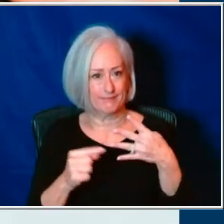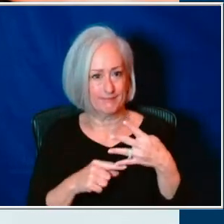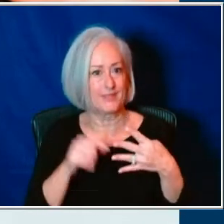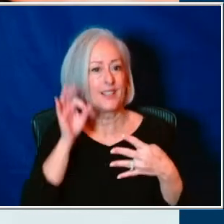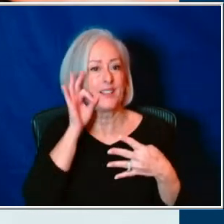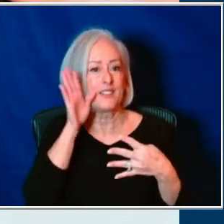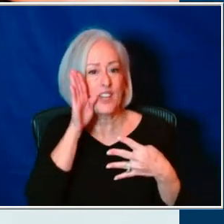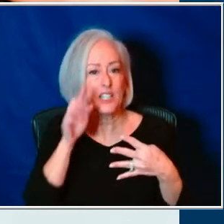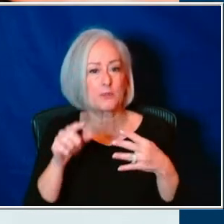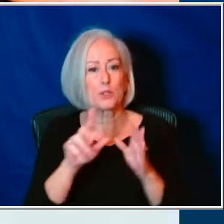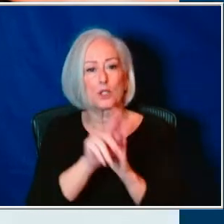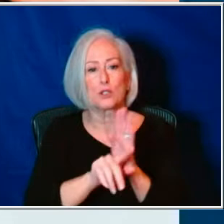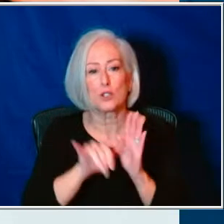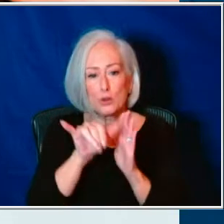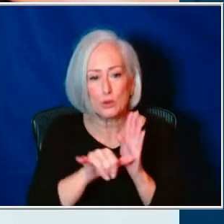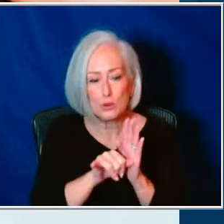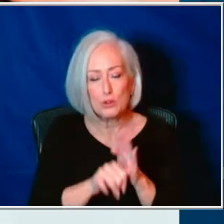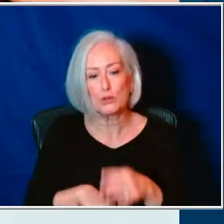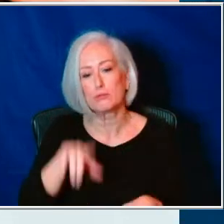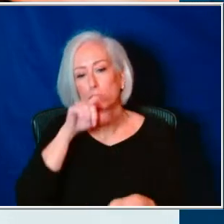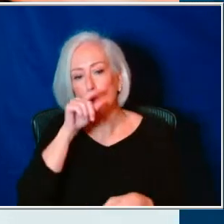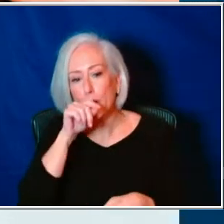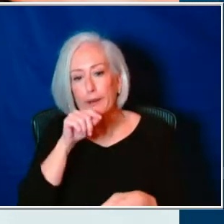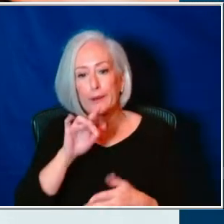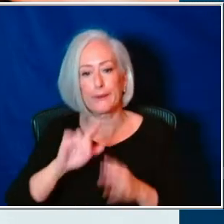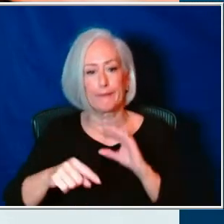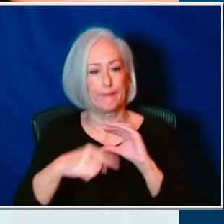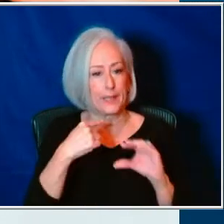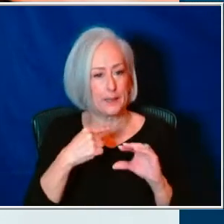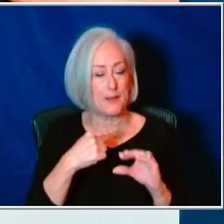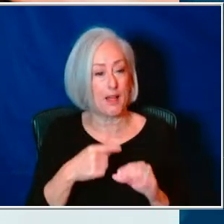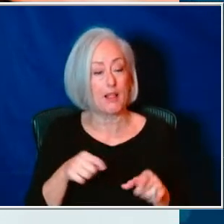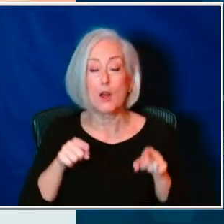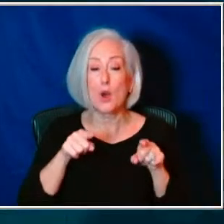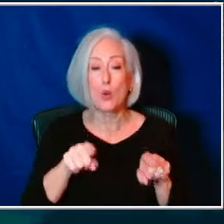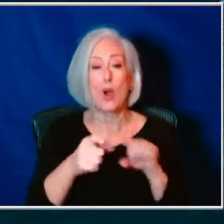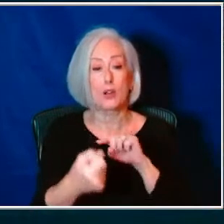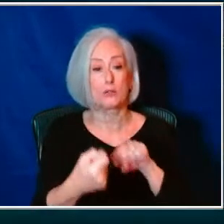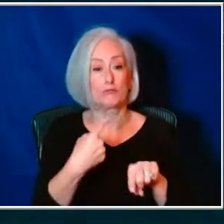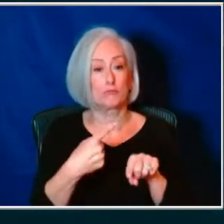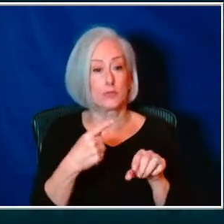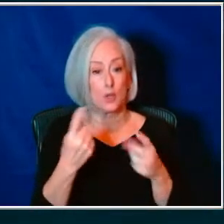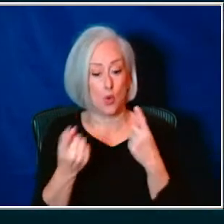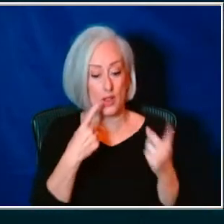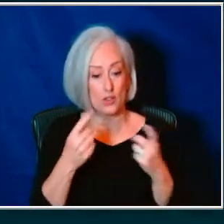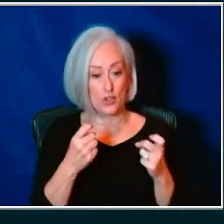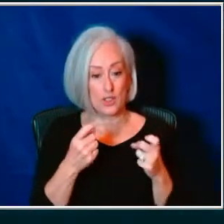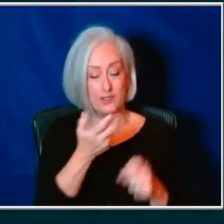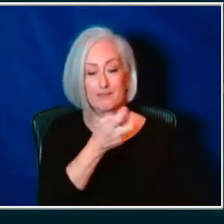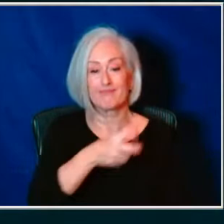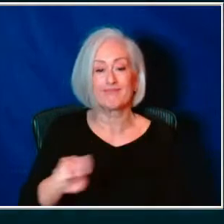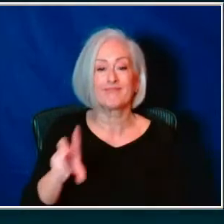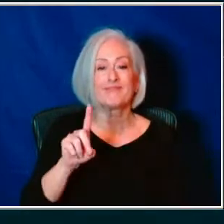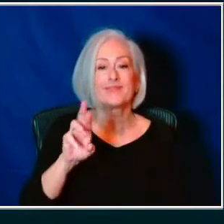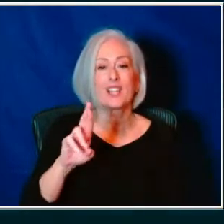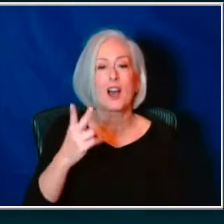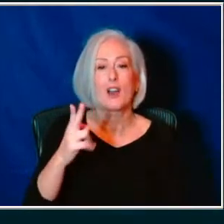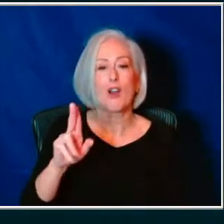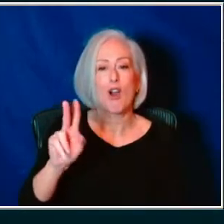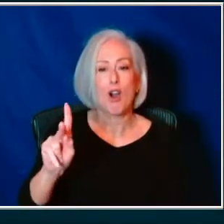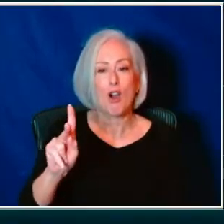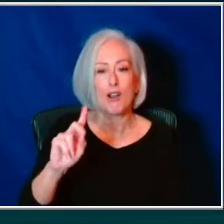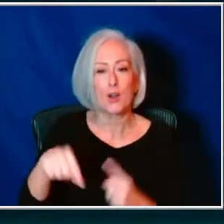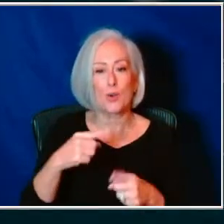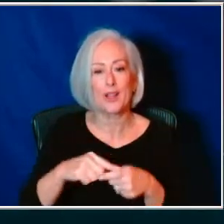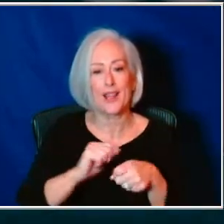The links are on your screen. While you do that, we're going to check in with Doc Hawk. And Hawkeye, COVID count